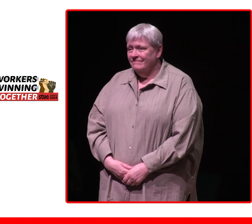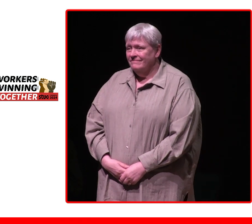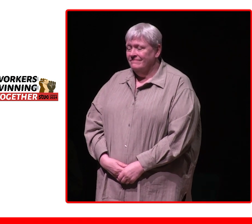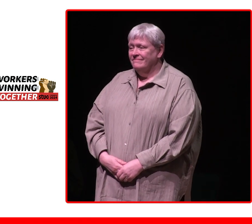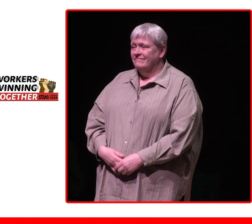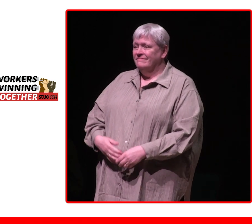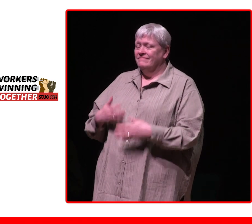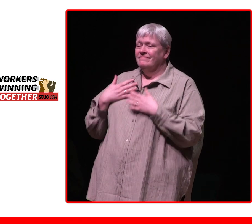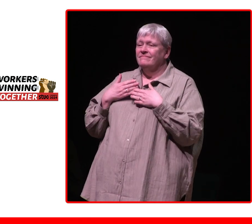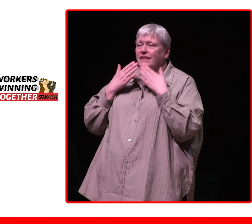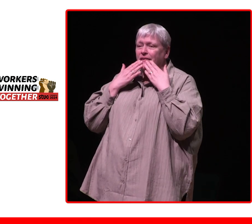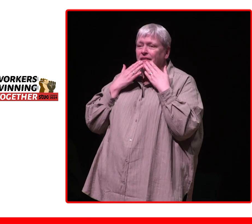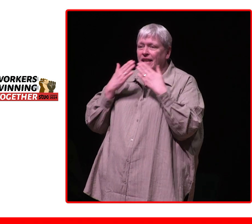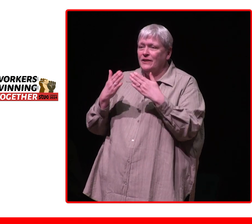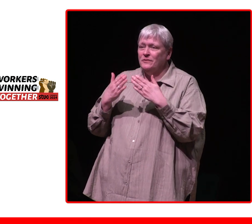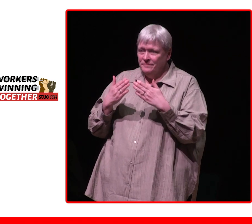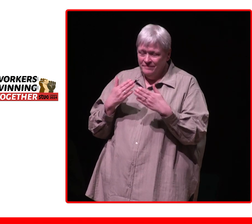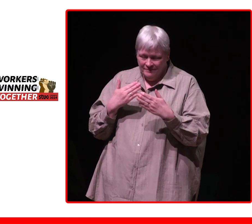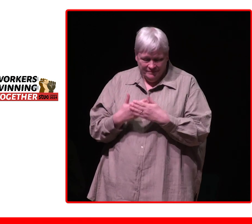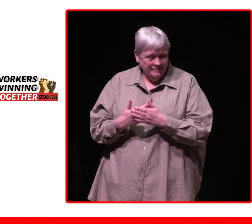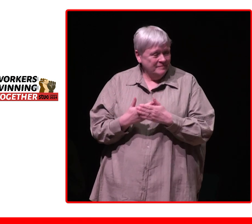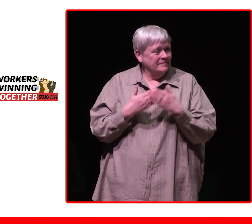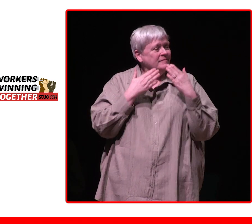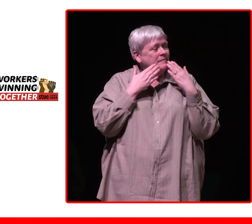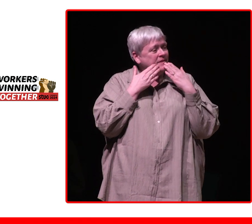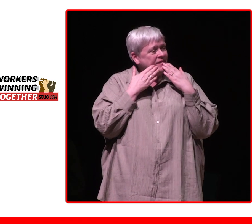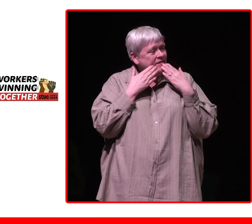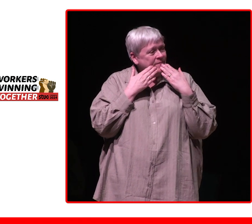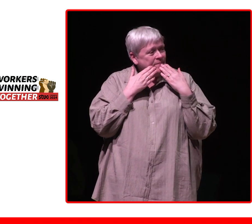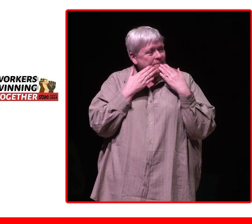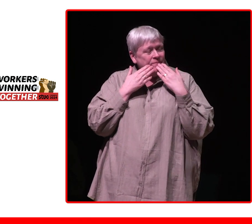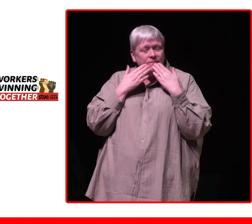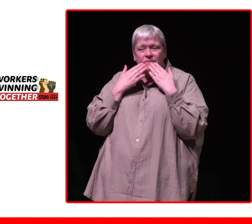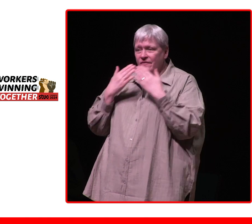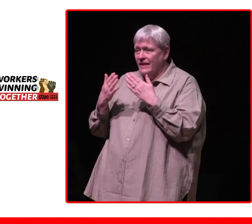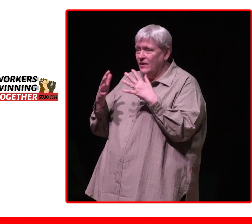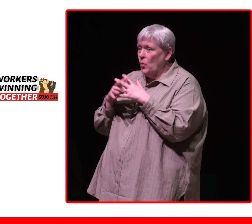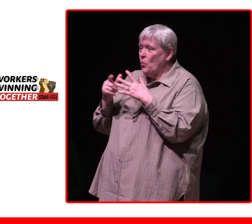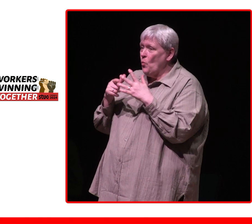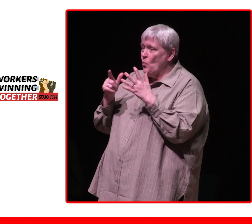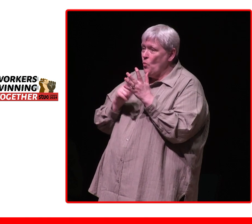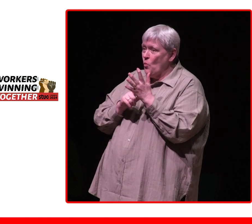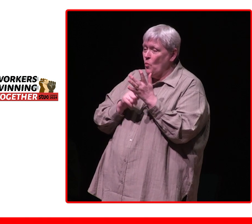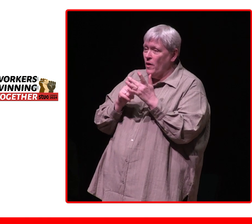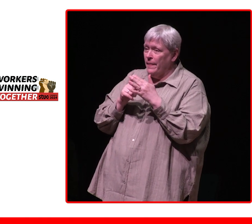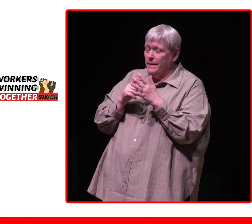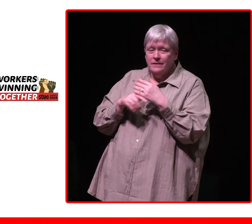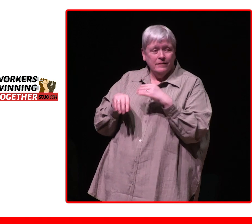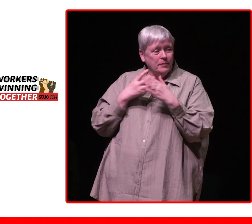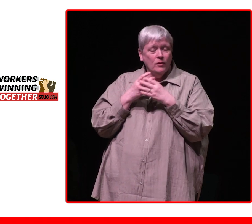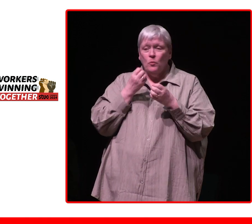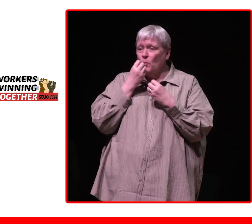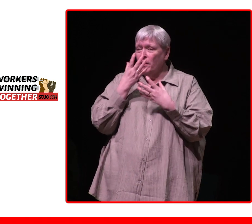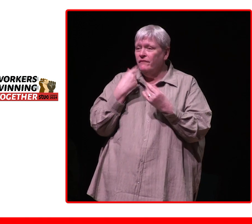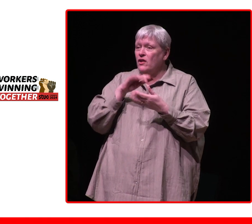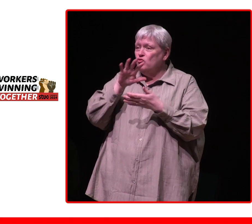Shukran, Habibi. And thank you to Walid for the wonderful translation.